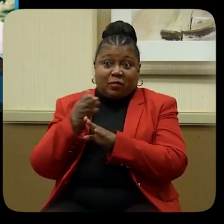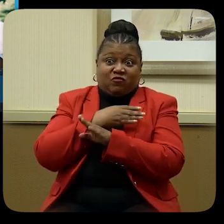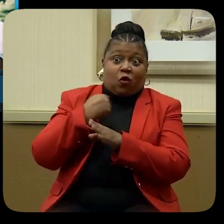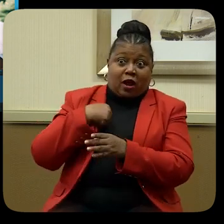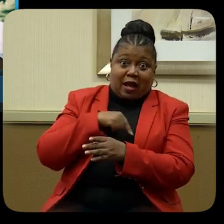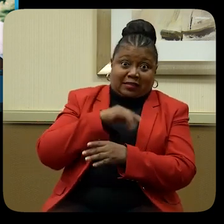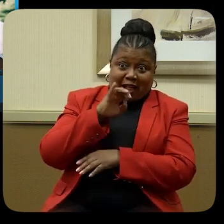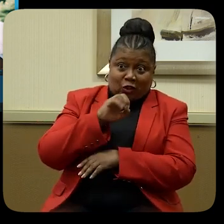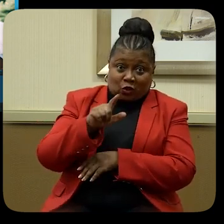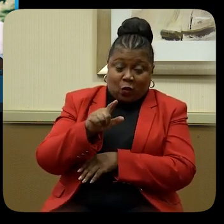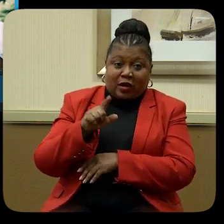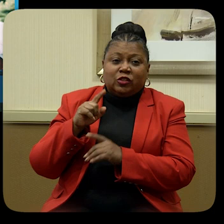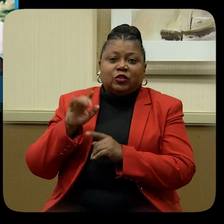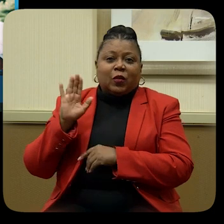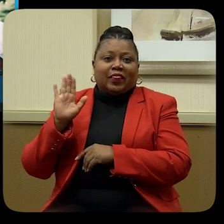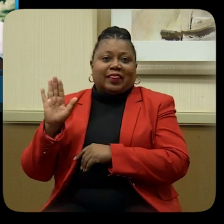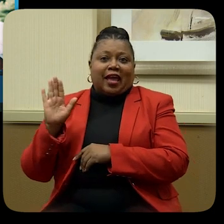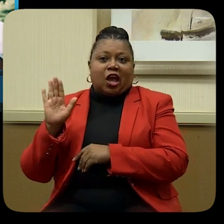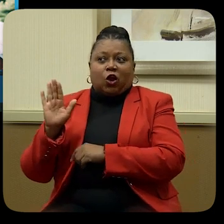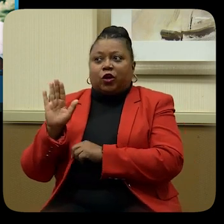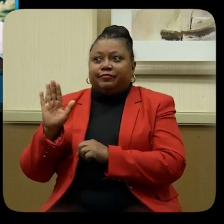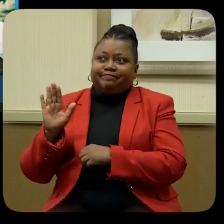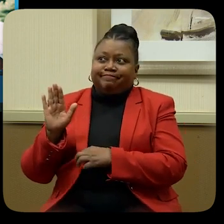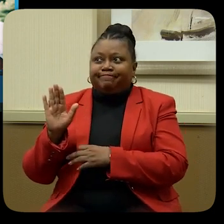us, and so the